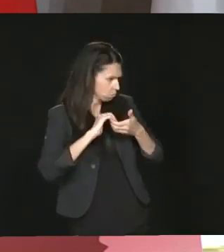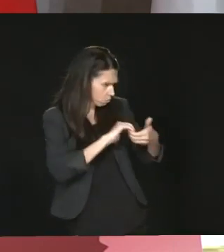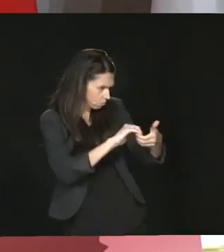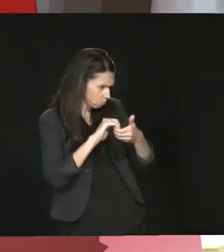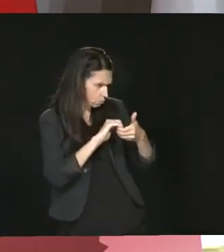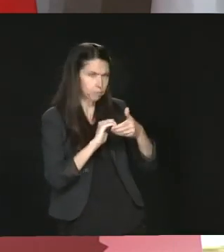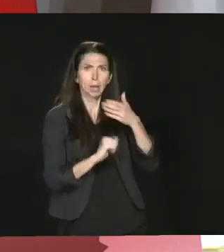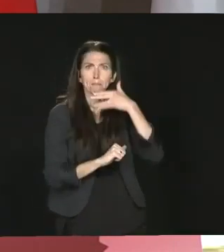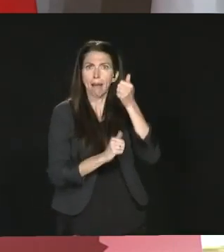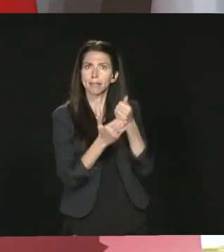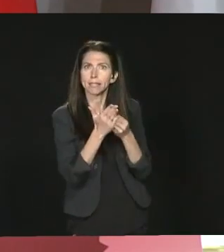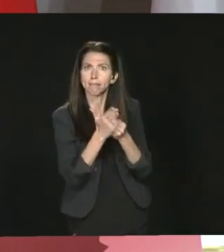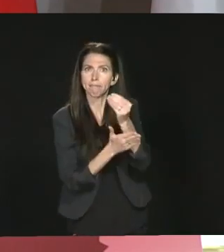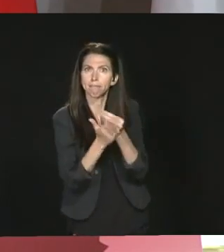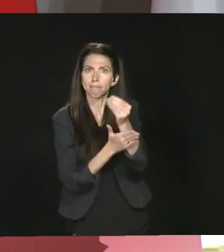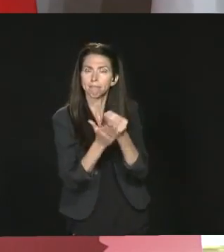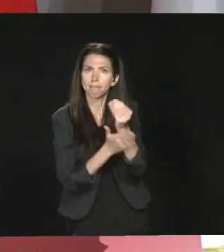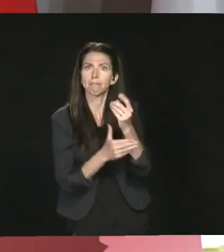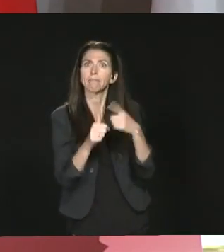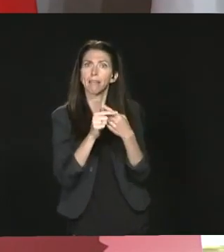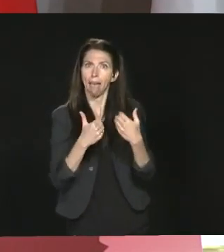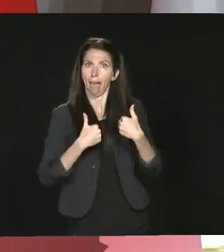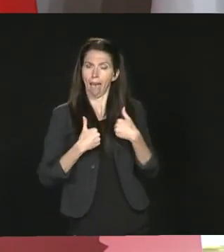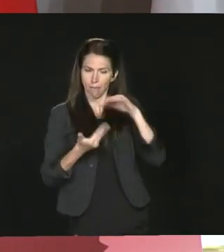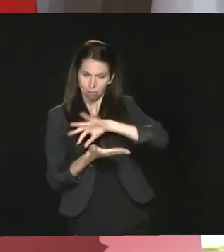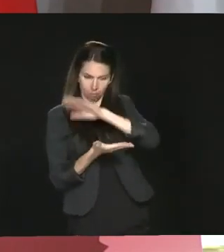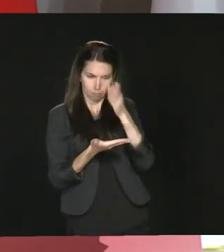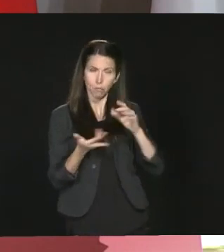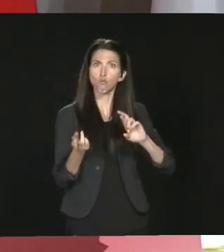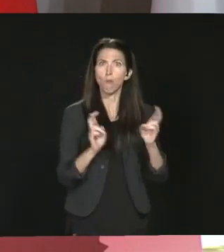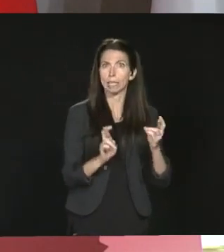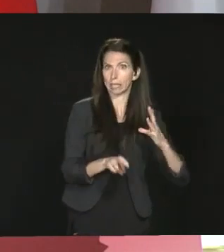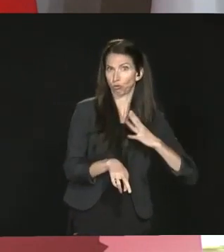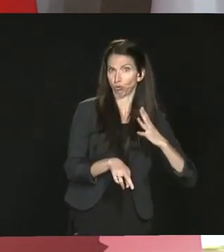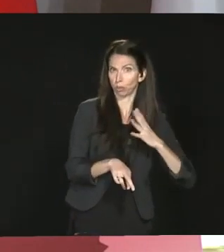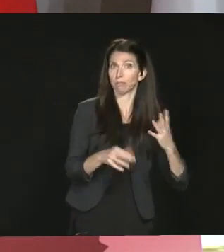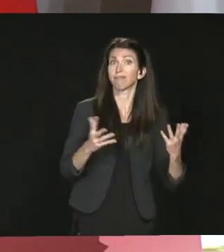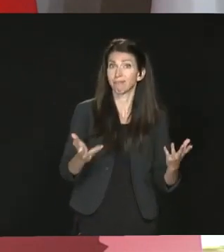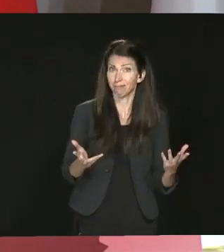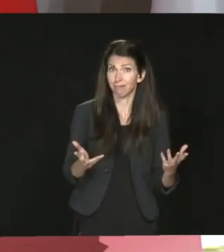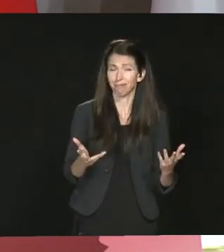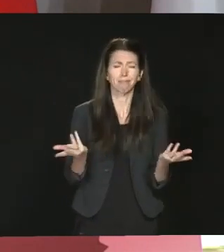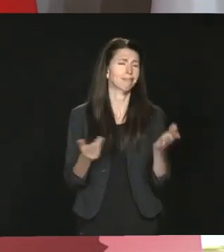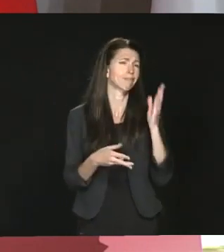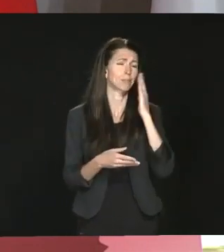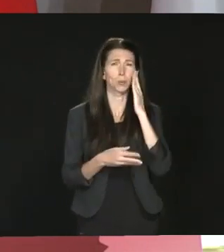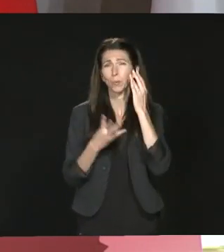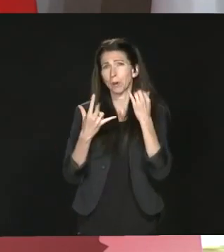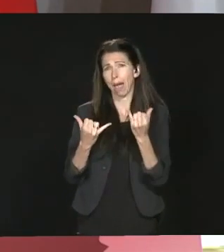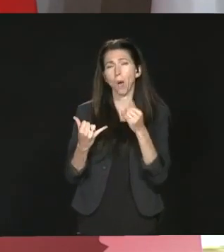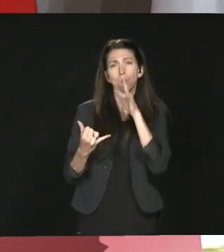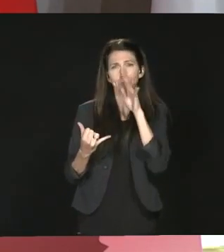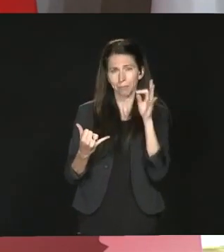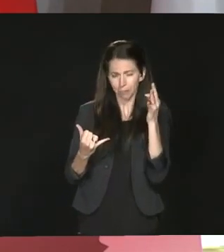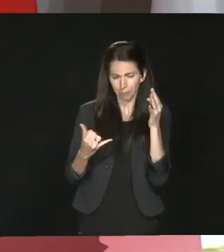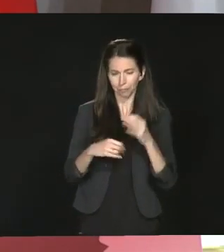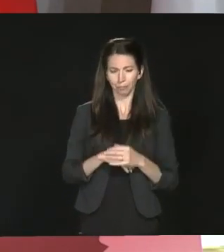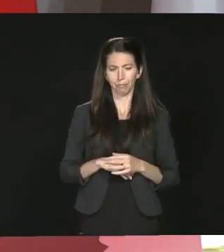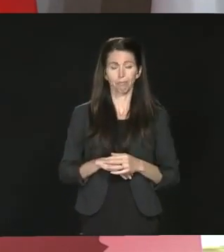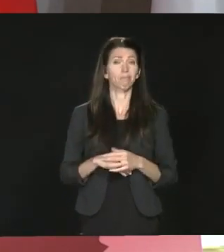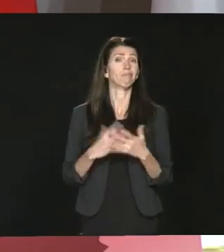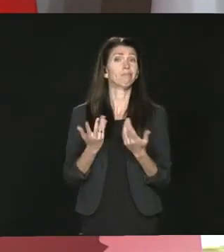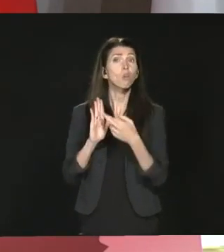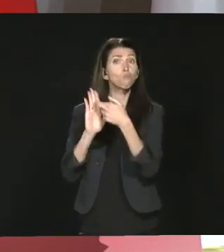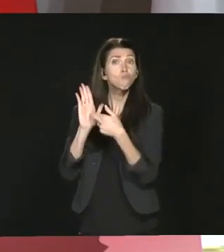les restrictions sont graduellement levées, il est encore plus important de fournir aux travailleurs de